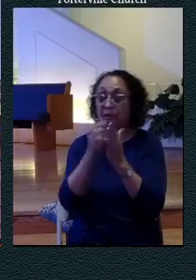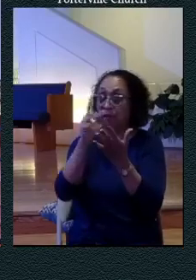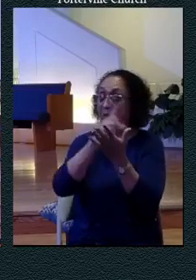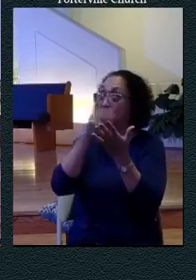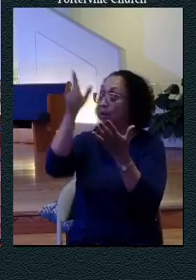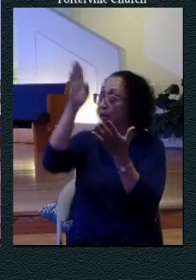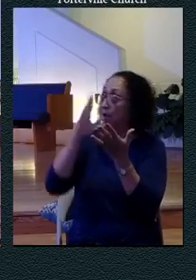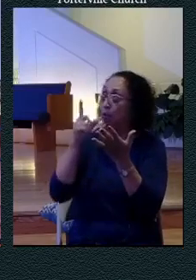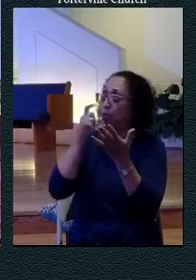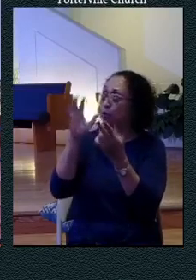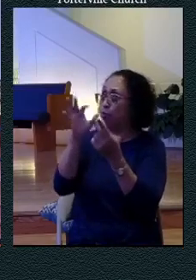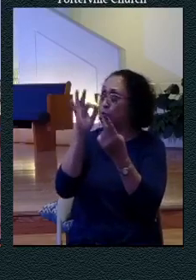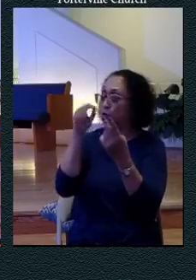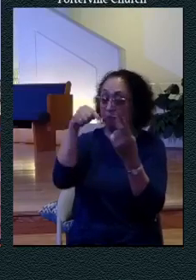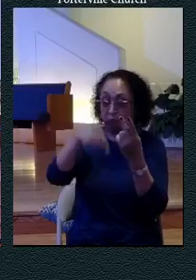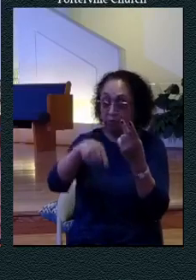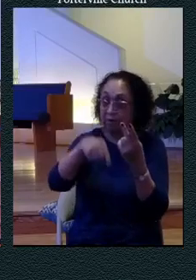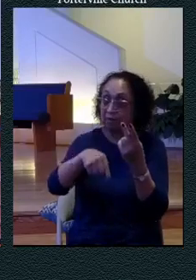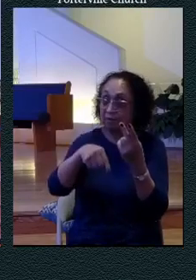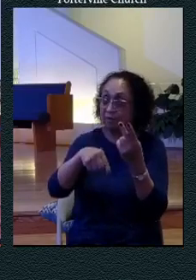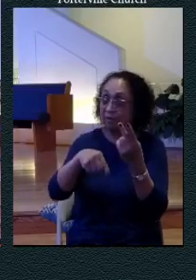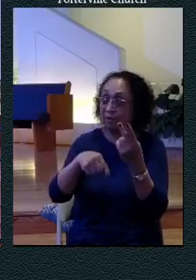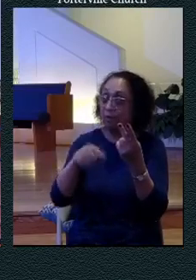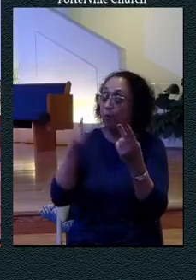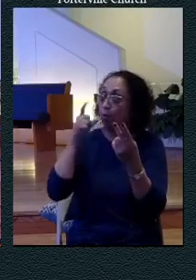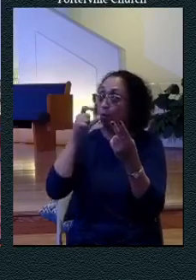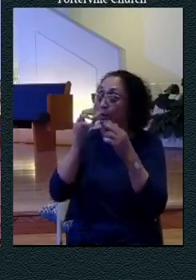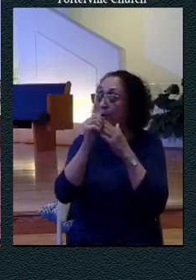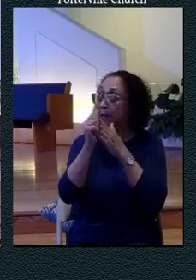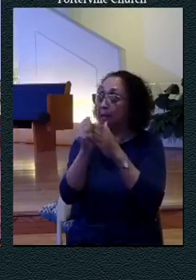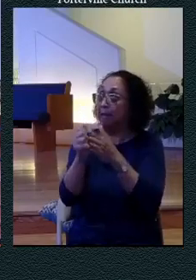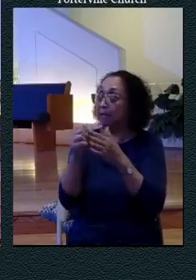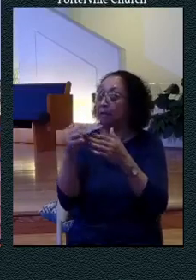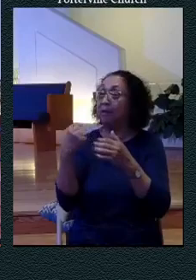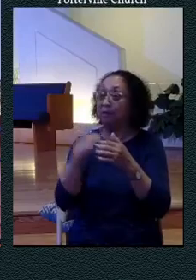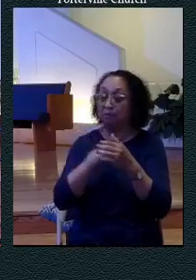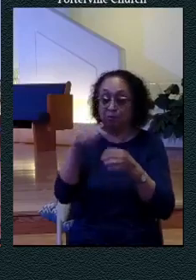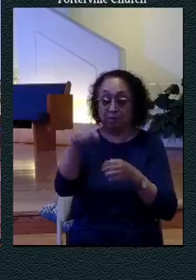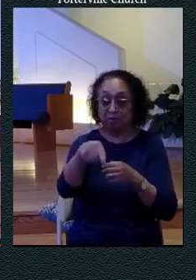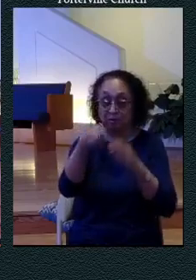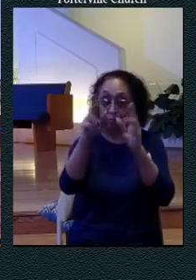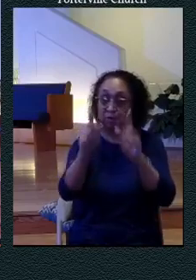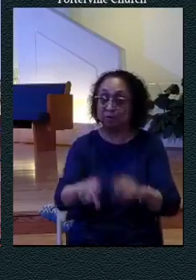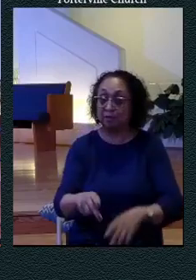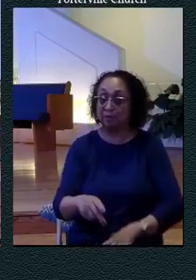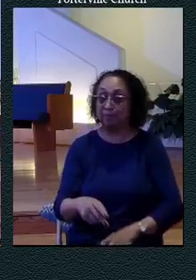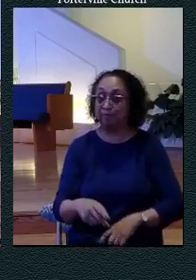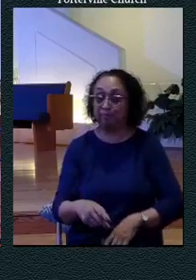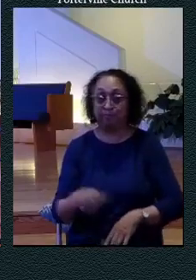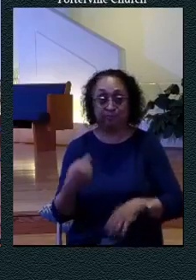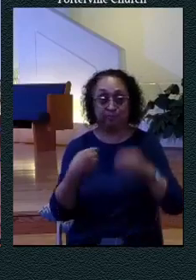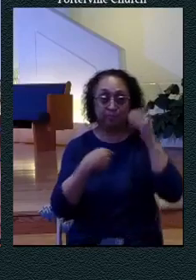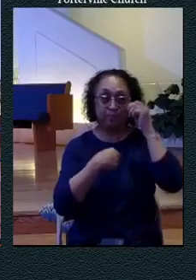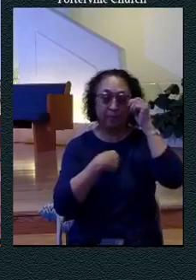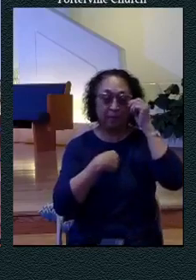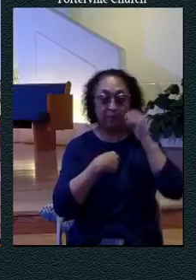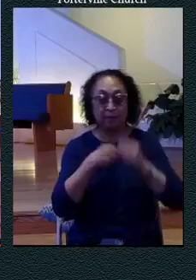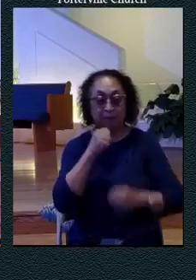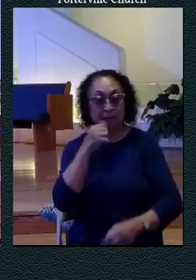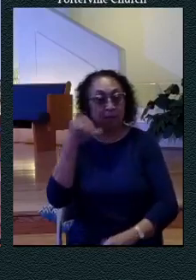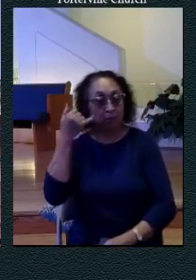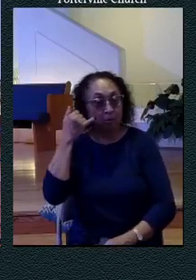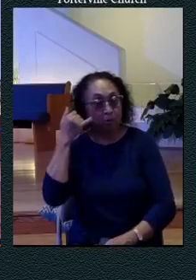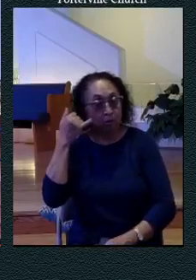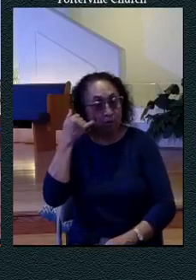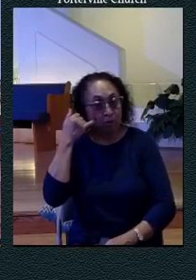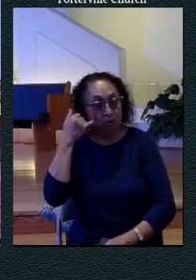that? We ask you to be just as prayerful, and we're not going to call and say, will you do this? I want the answer